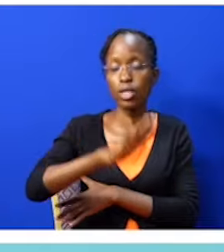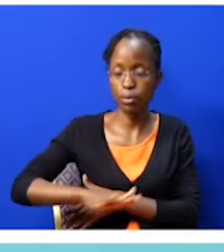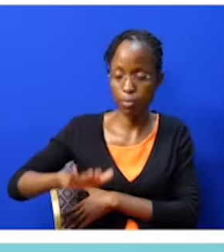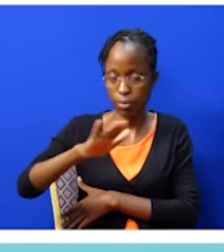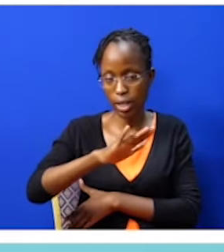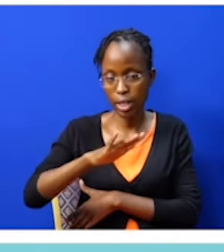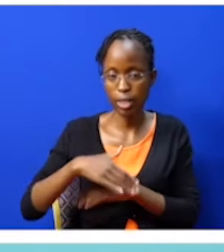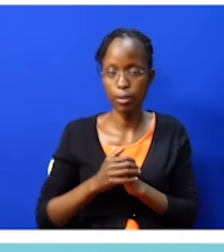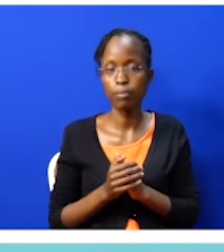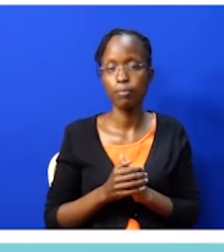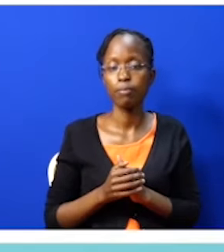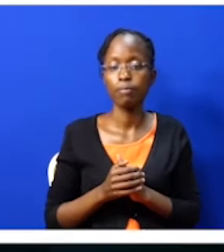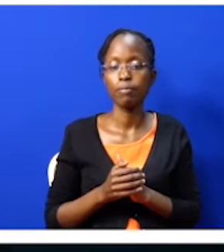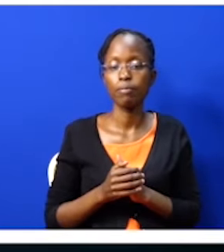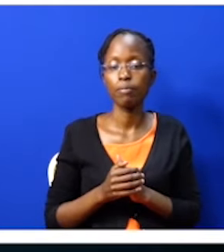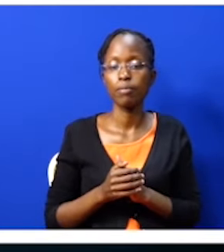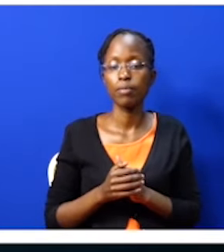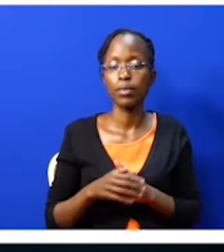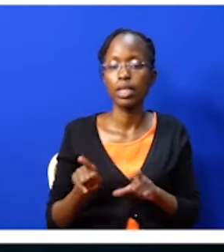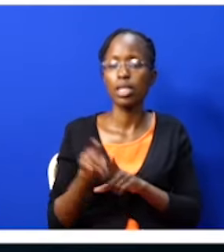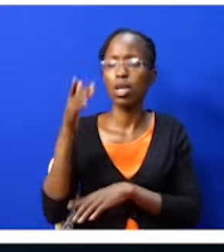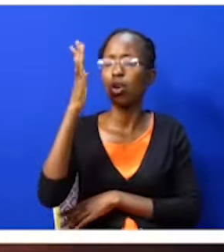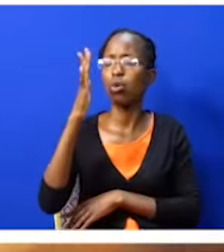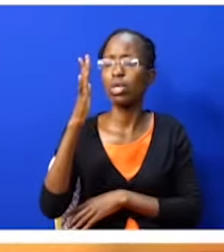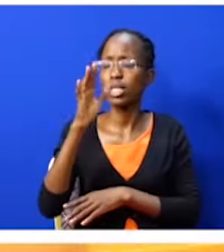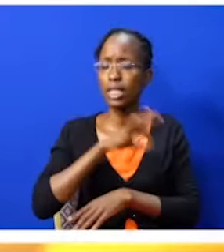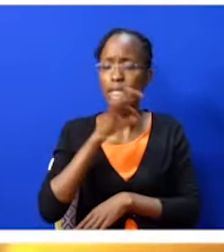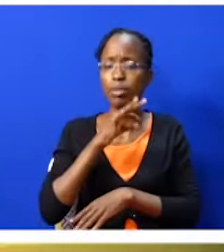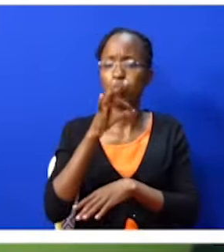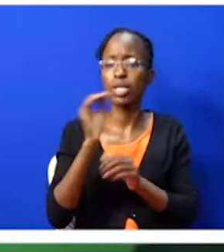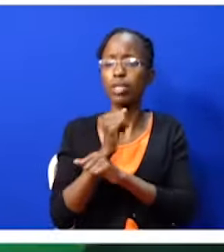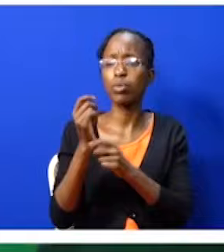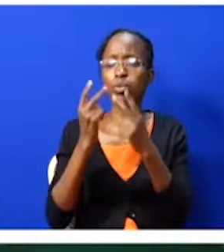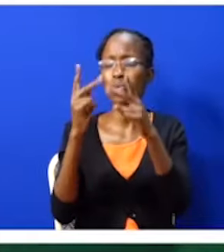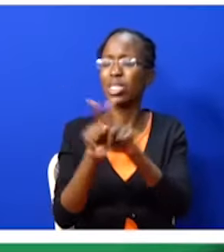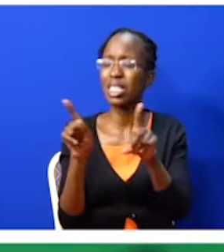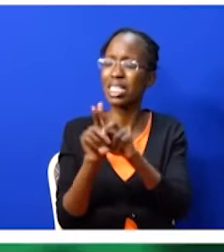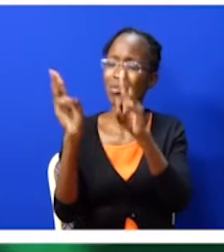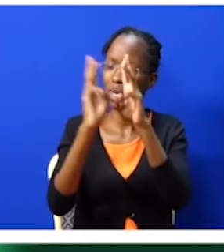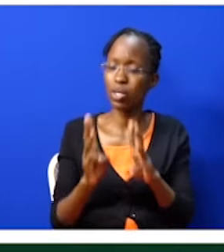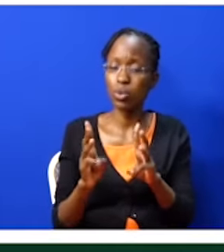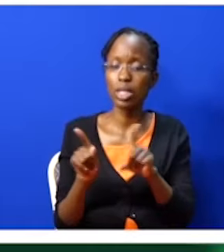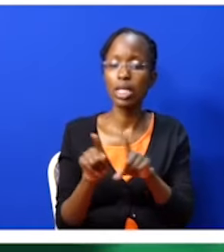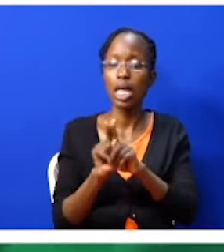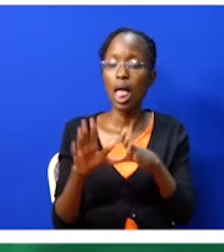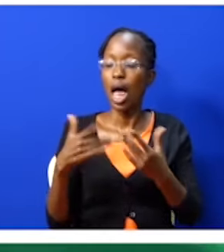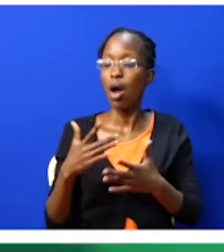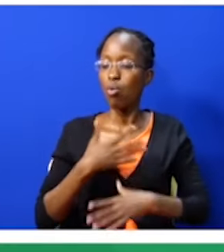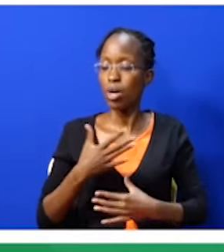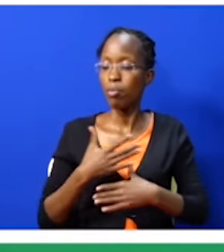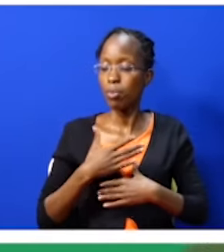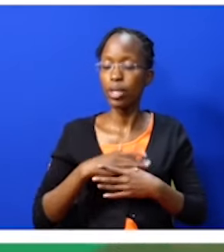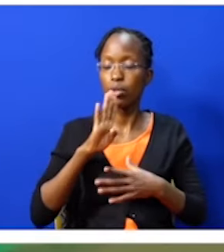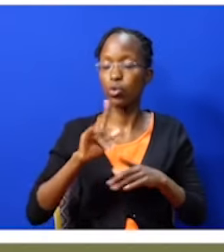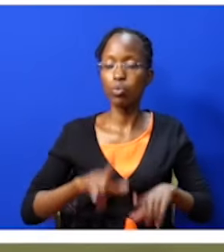invisible, God's Spirit is invisible. Wind is powerful, and so God's Spirit is powerful. And just as breath keeps us alive, so